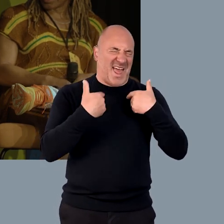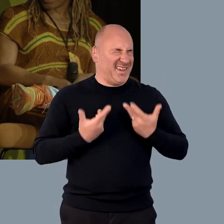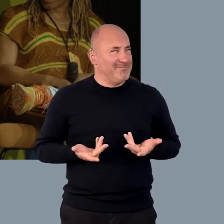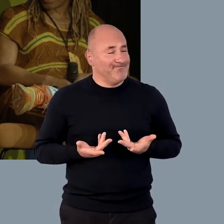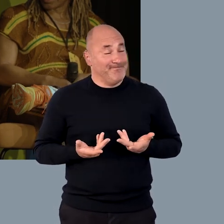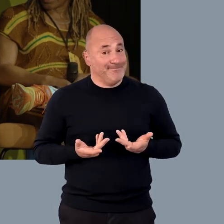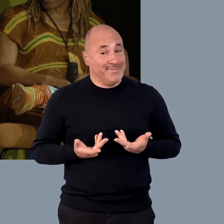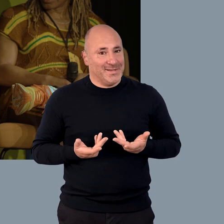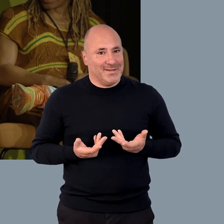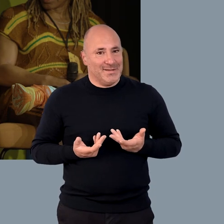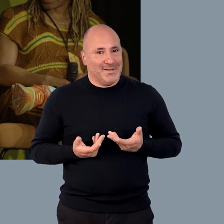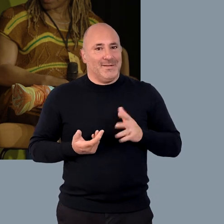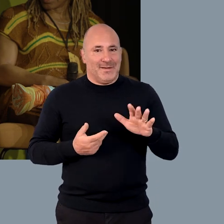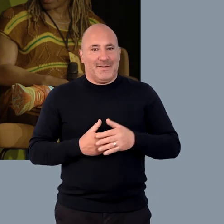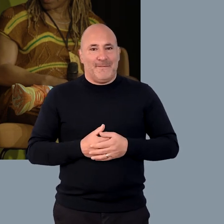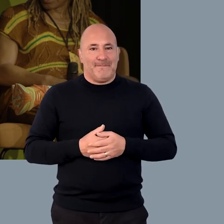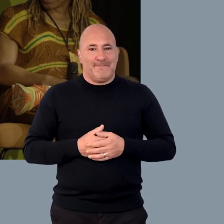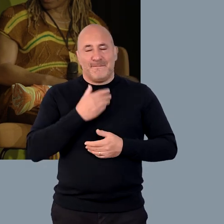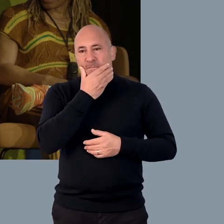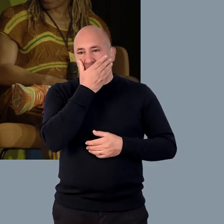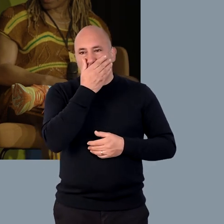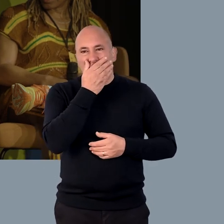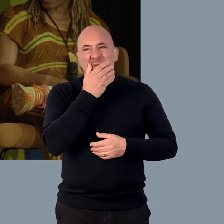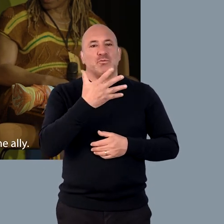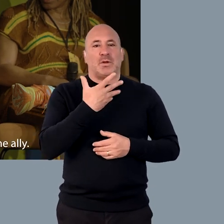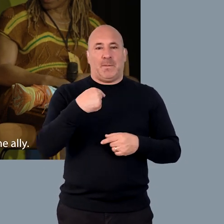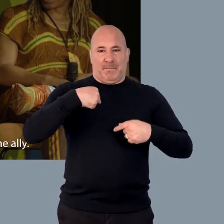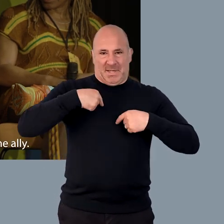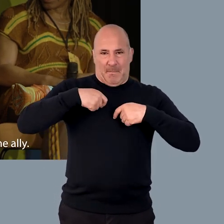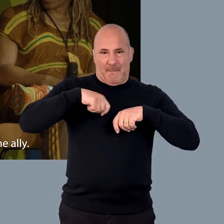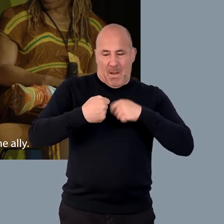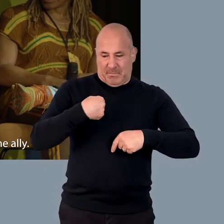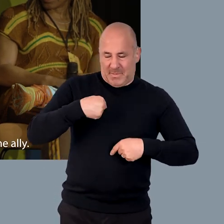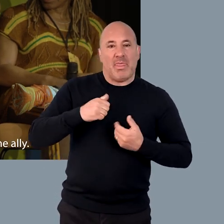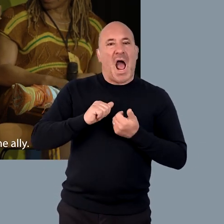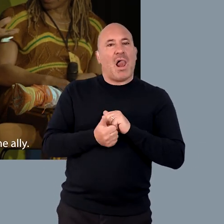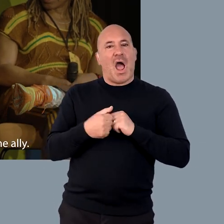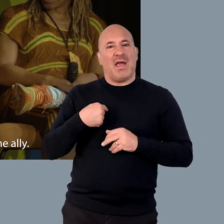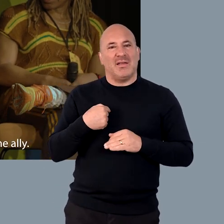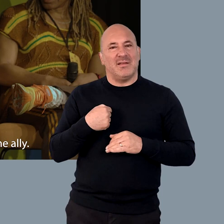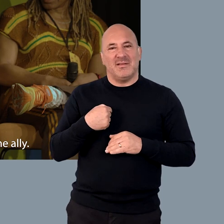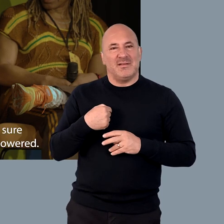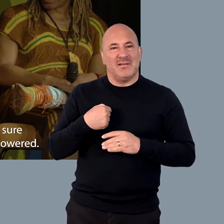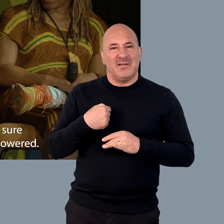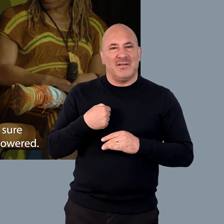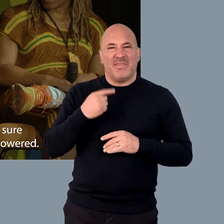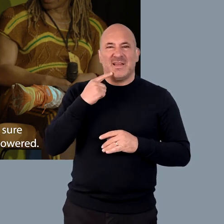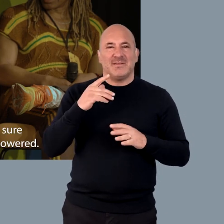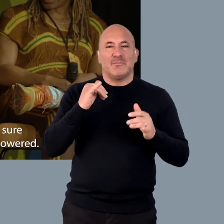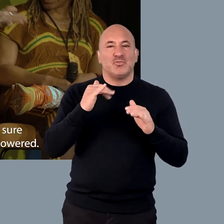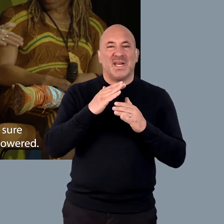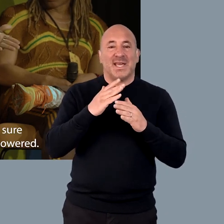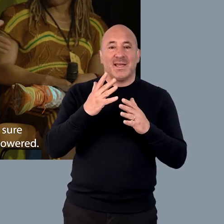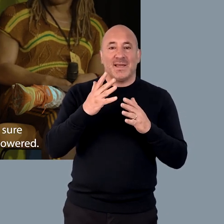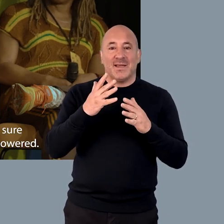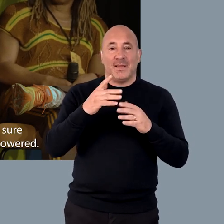maybe what i'm trying to say i feel like we want to not insert ourselves as the ally i think sometimes i